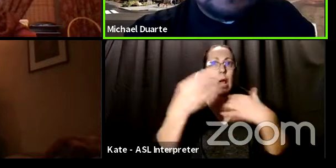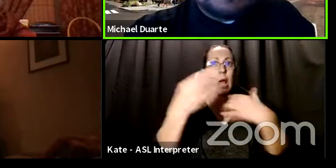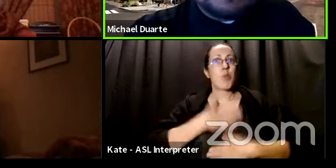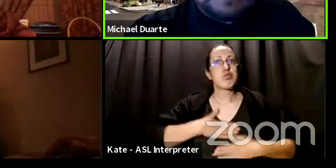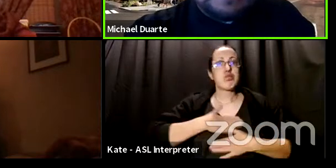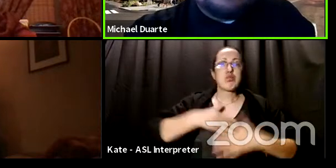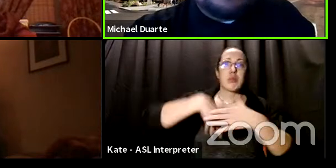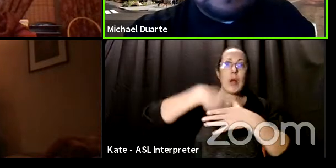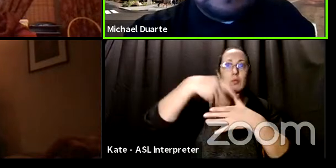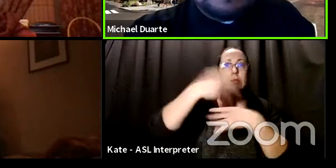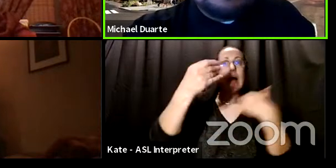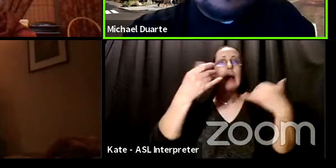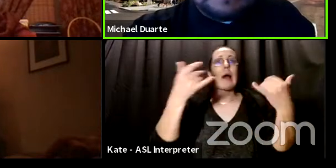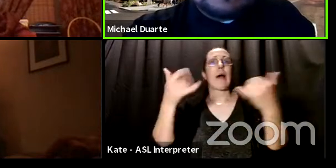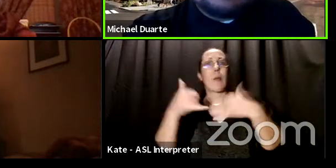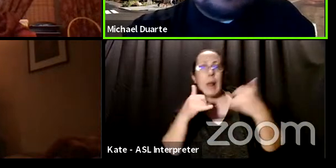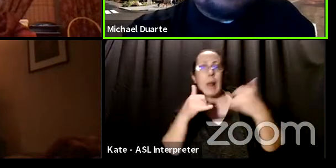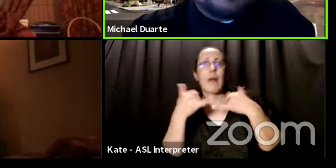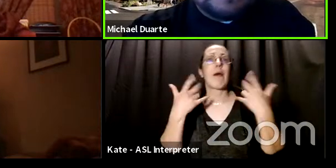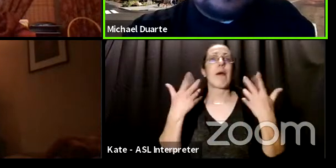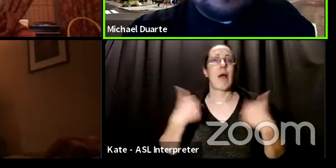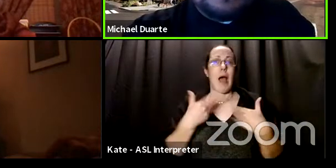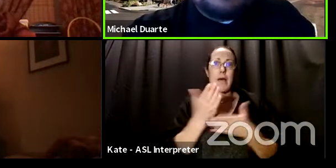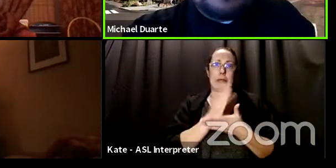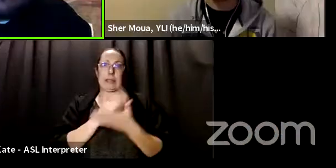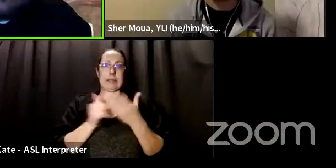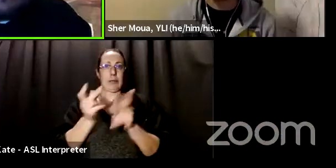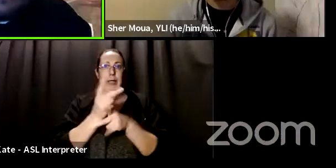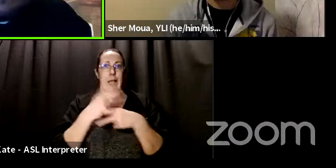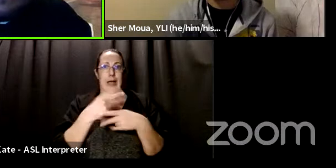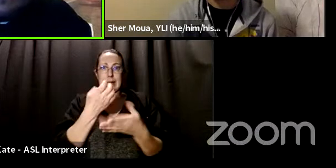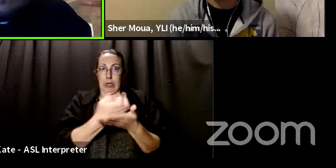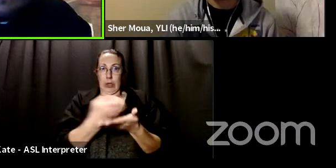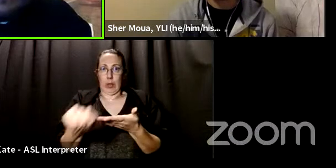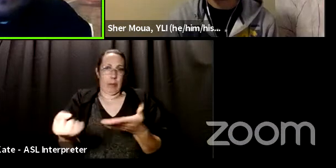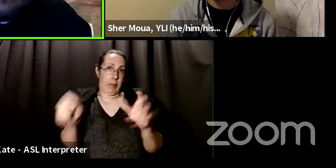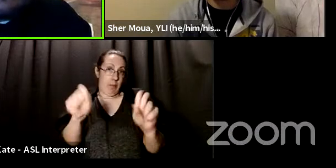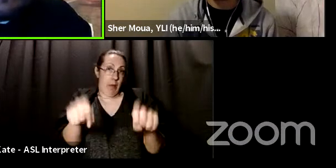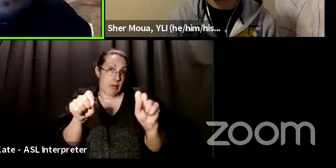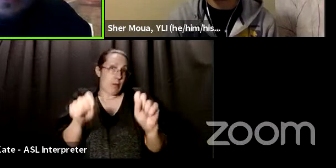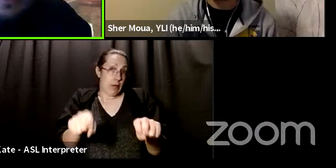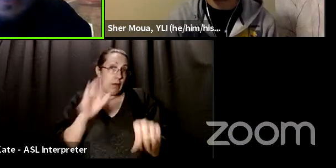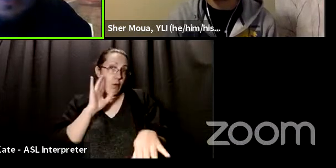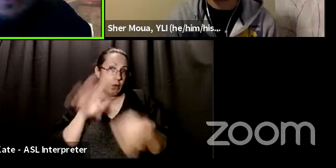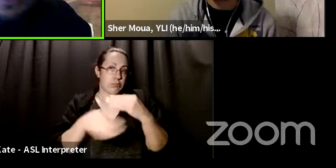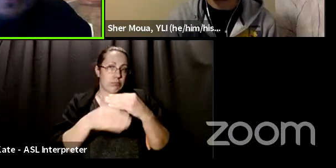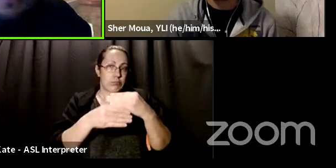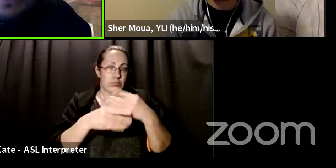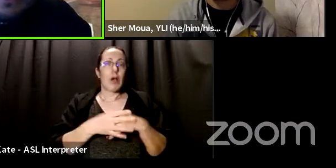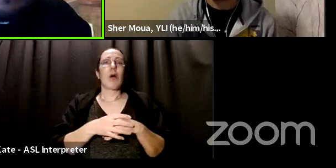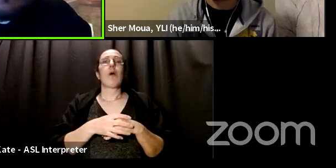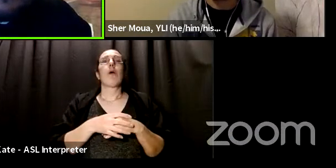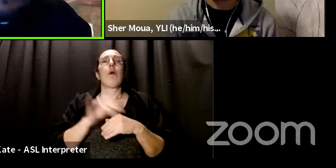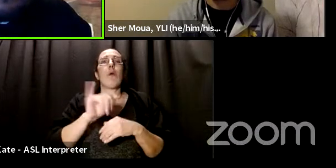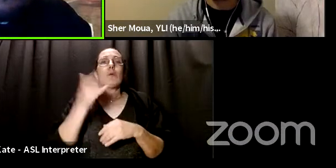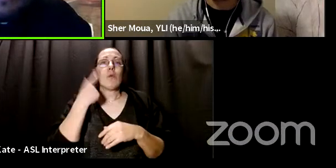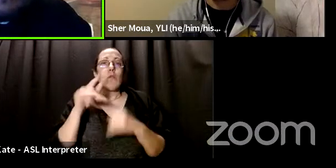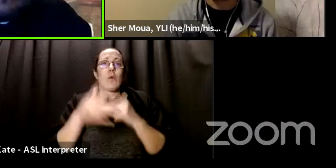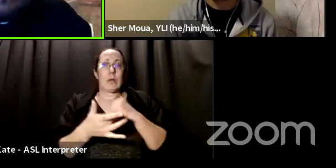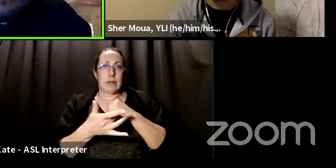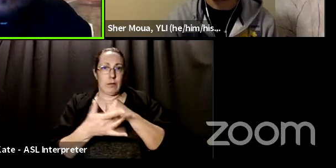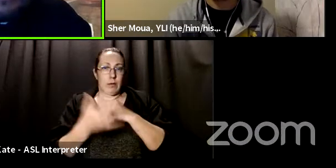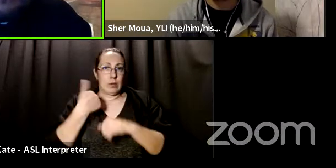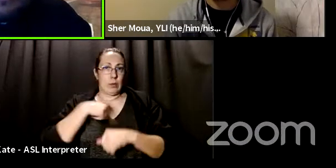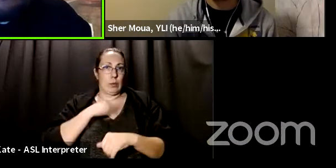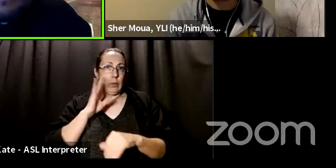the outside, as well as have some sort of play equipment, possibly. And also in terms of technology, we